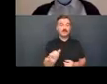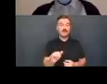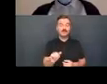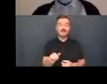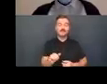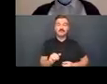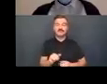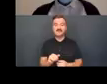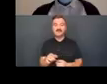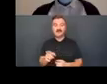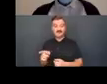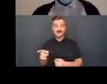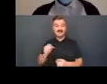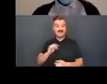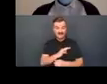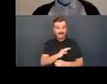the experience of staff.